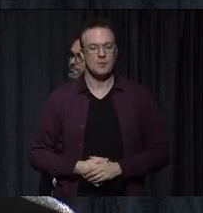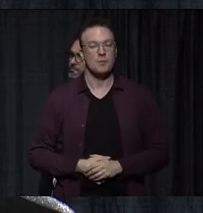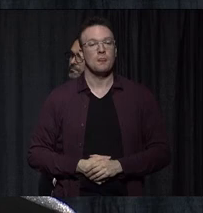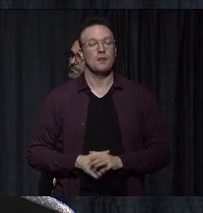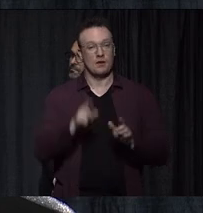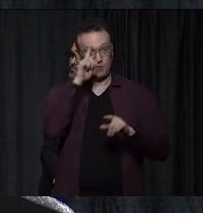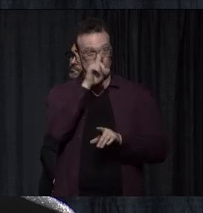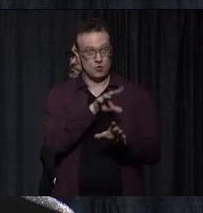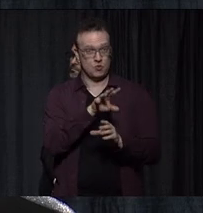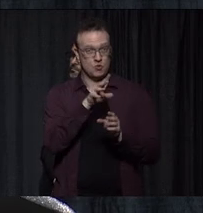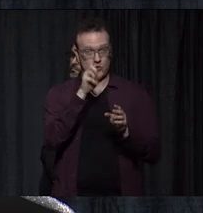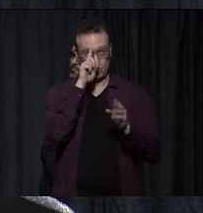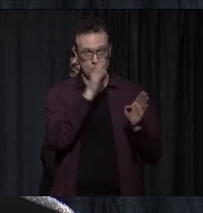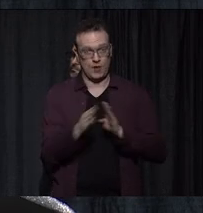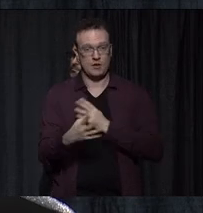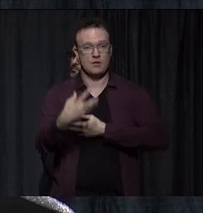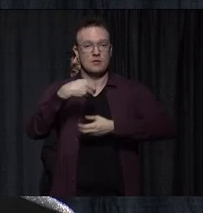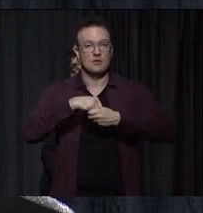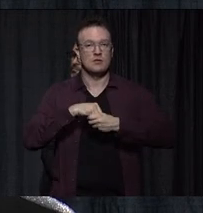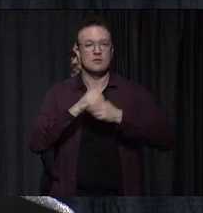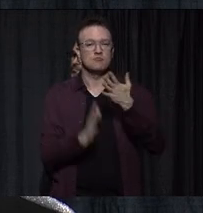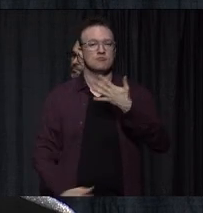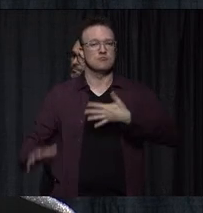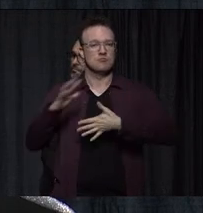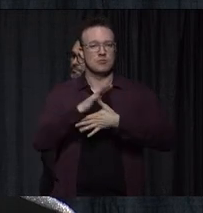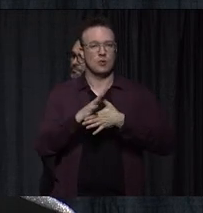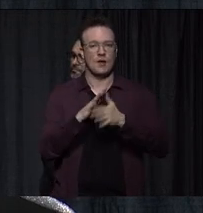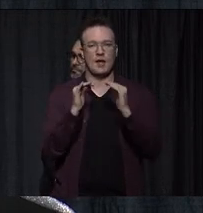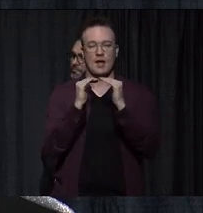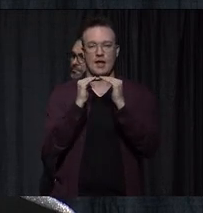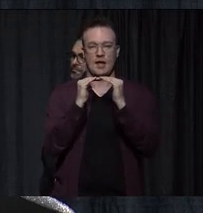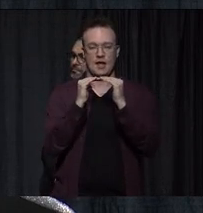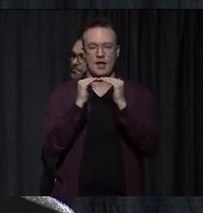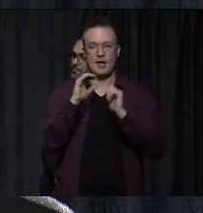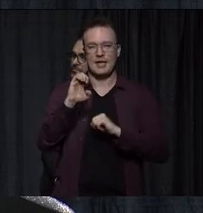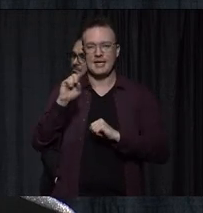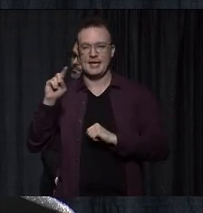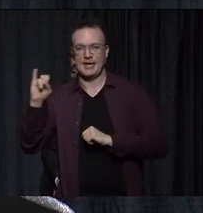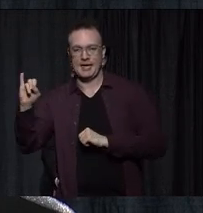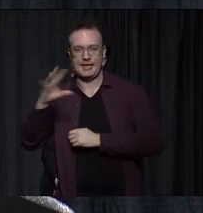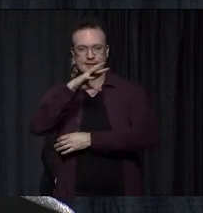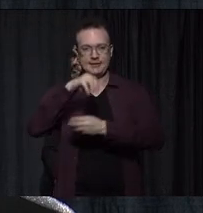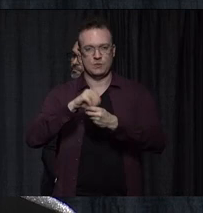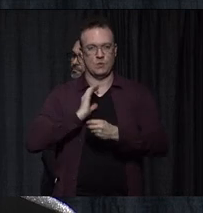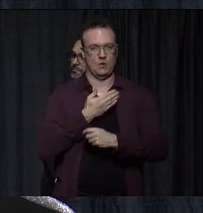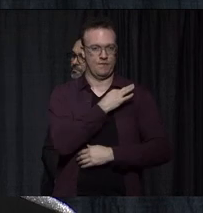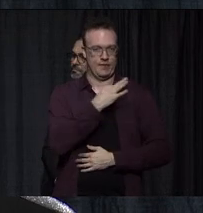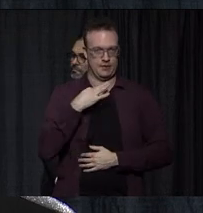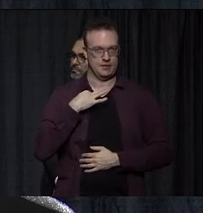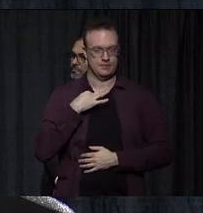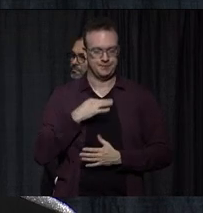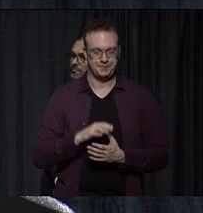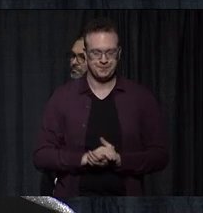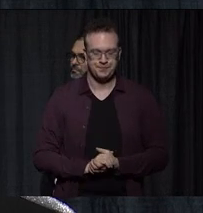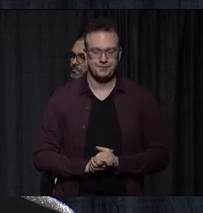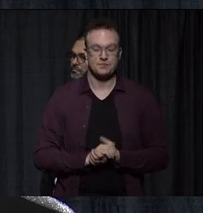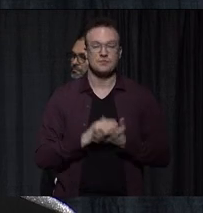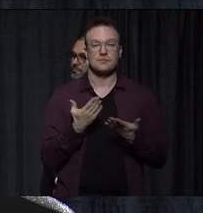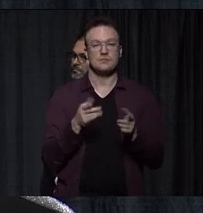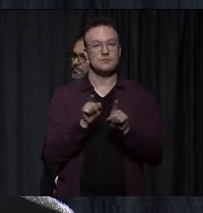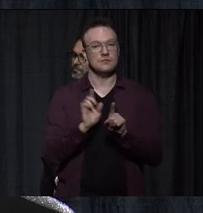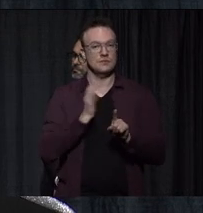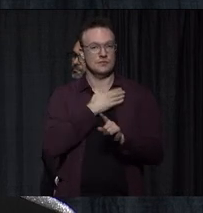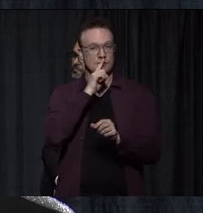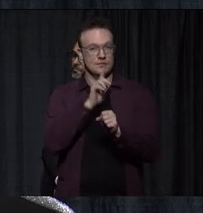strategy, we made an important commitment to prioritize equity, diversity, and inclusion inside of our faculty. And our